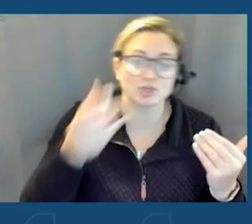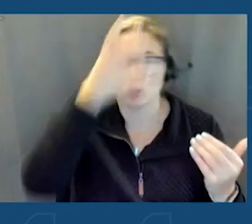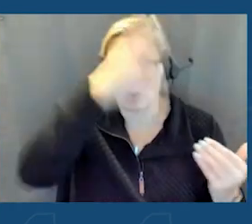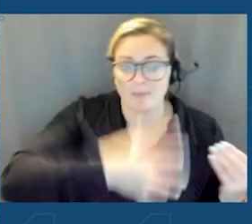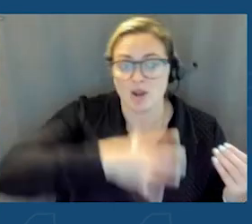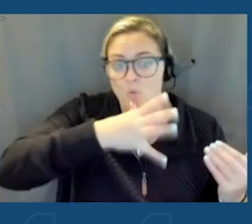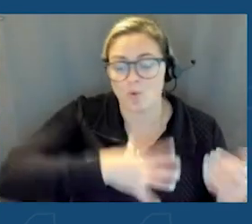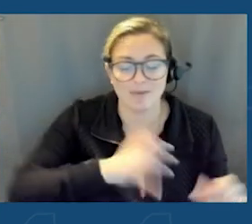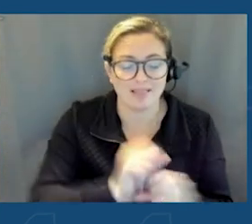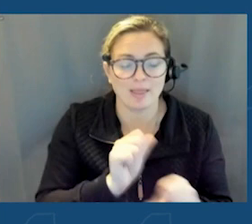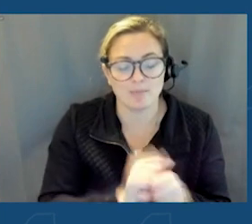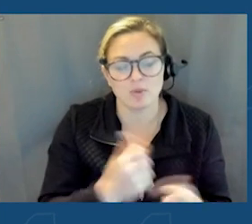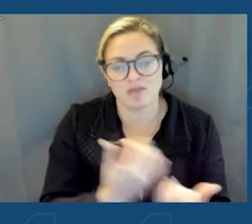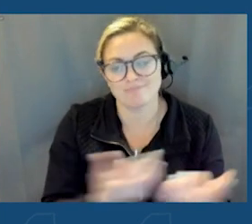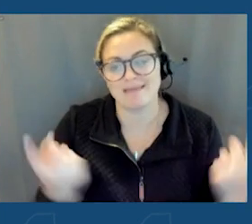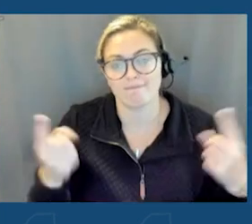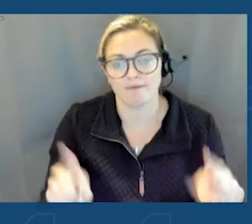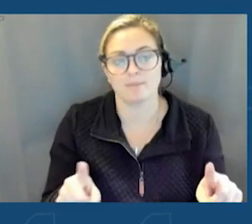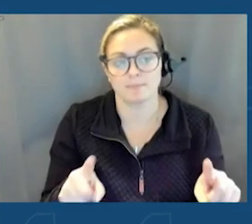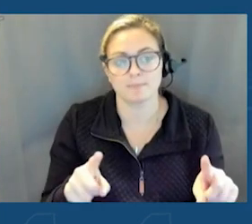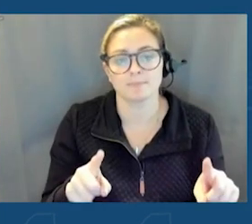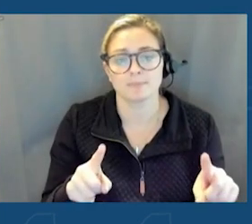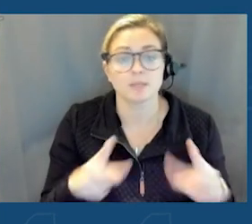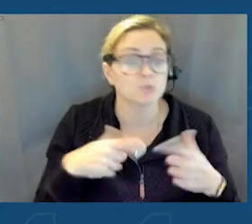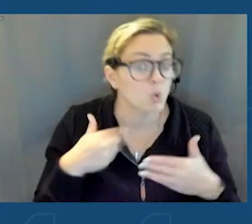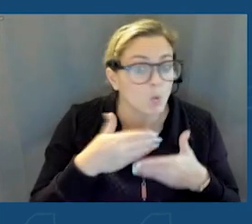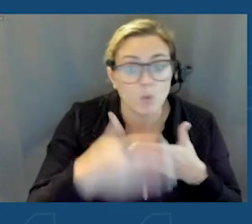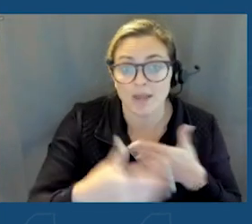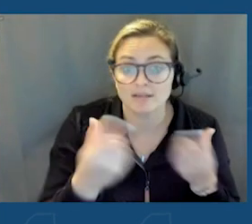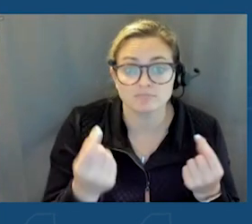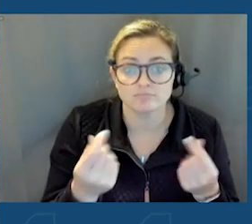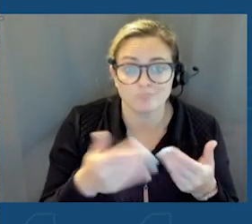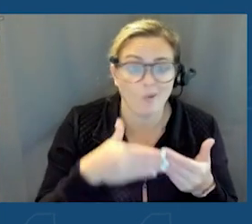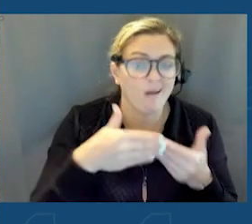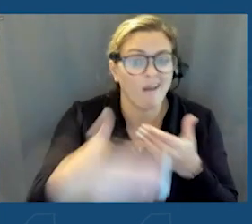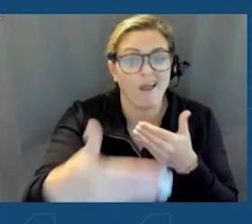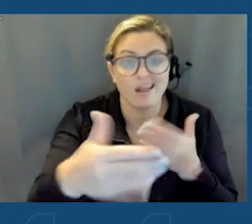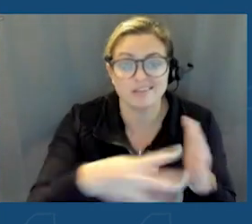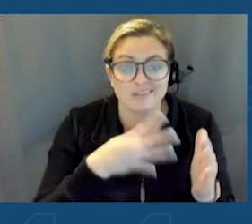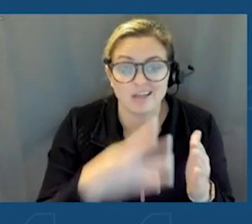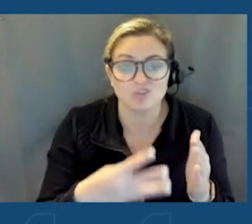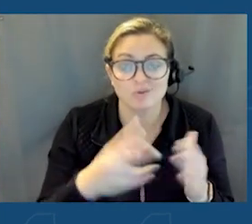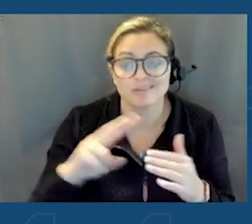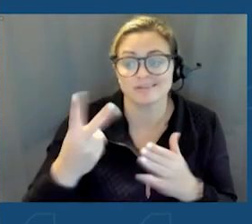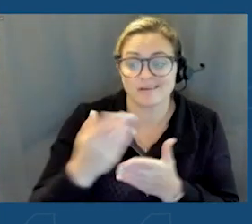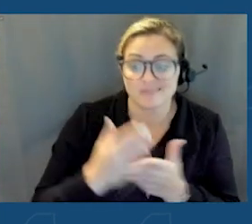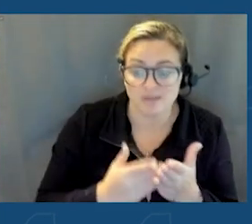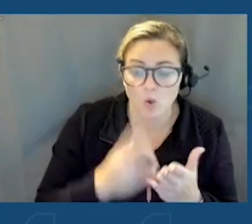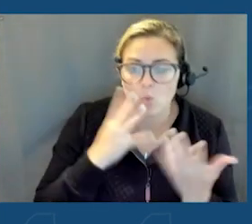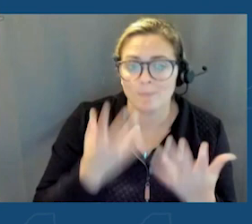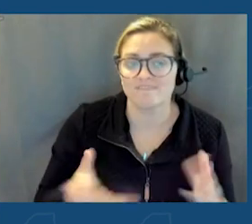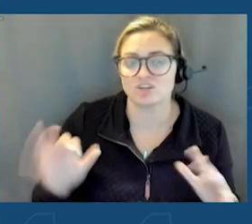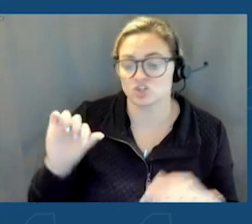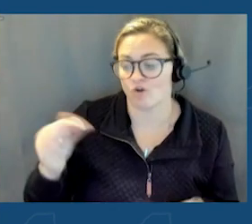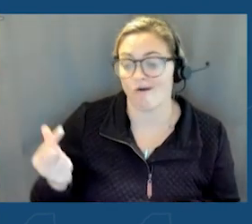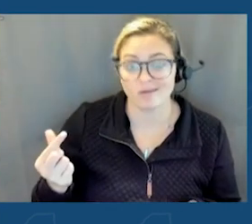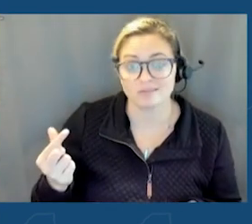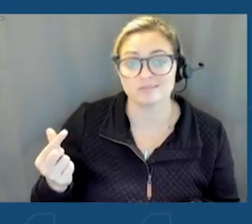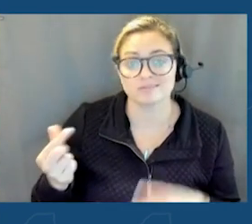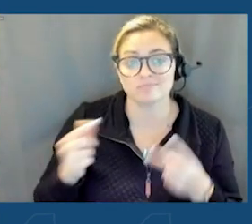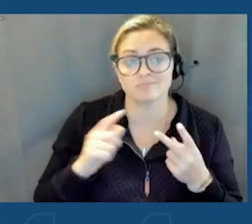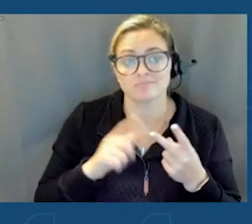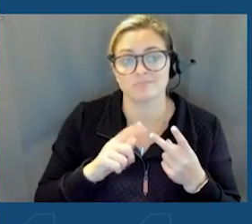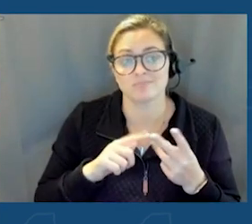made that happen. So what are we doing next? As I said, we're ahead of schedule. The 2nd segment will be completed at the end of August, 3rd